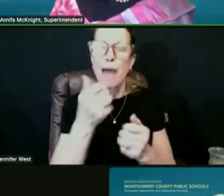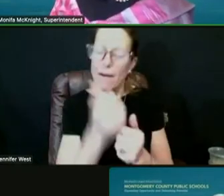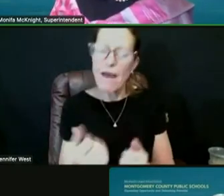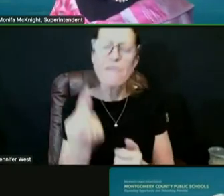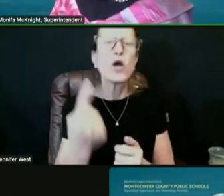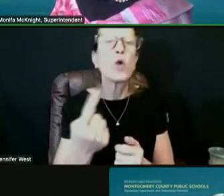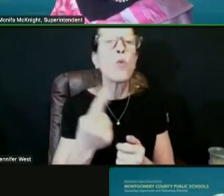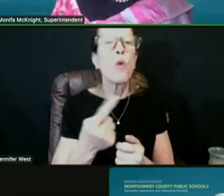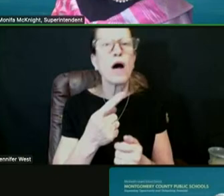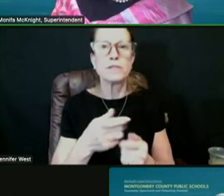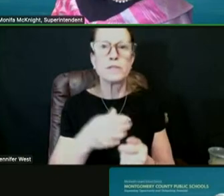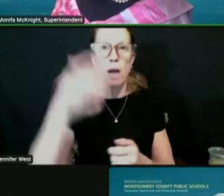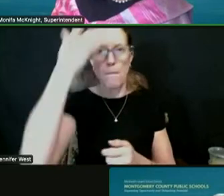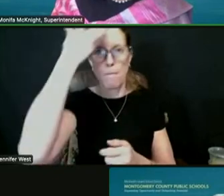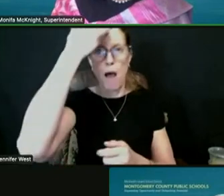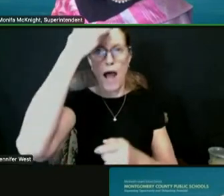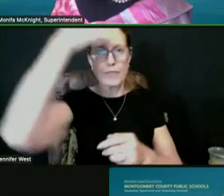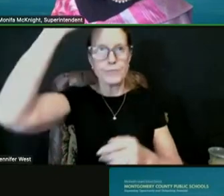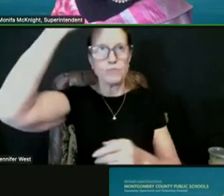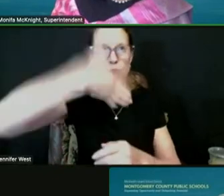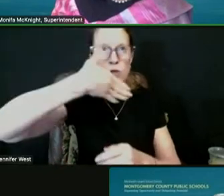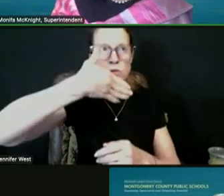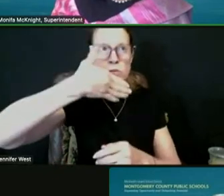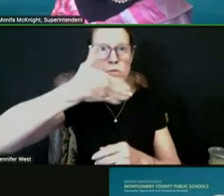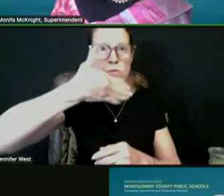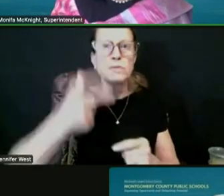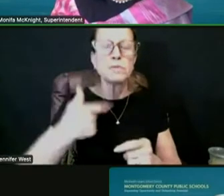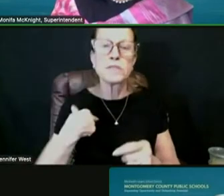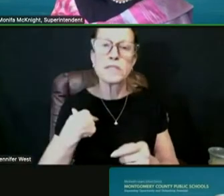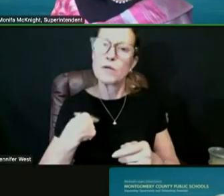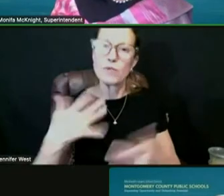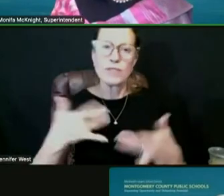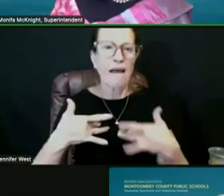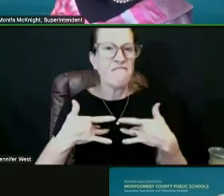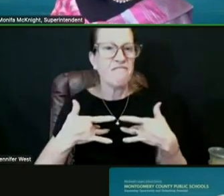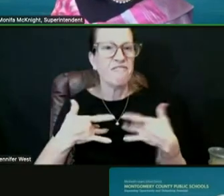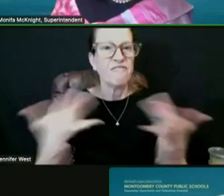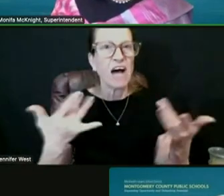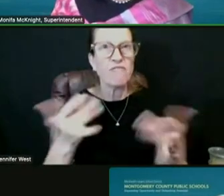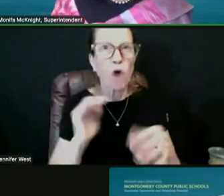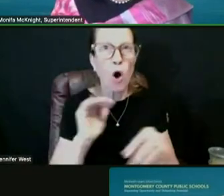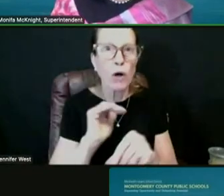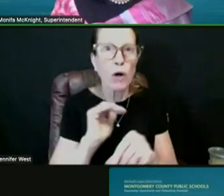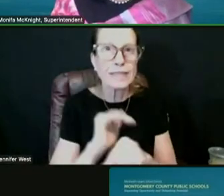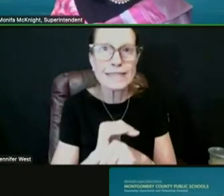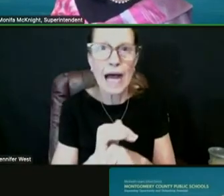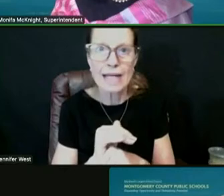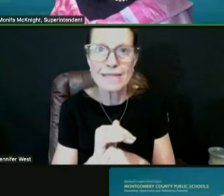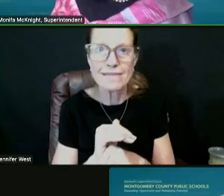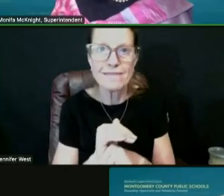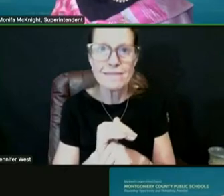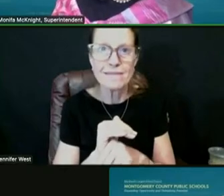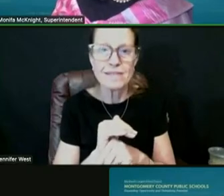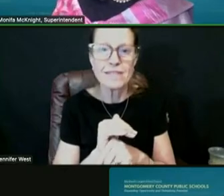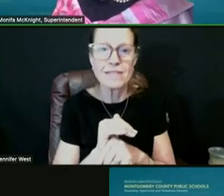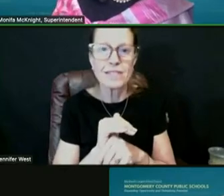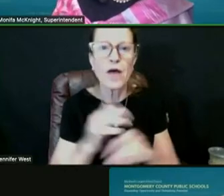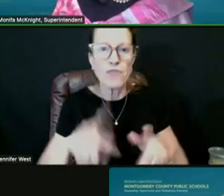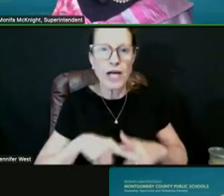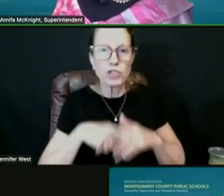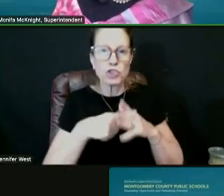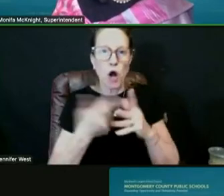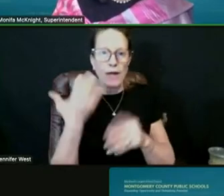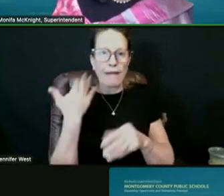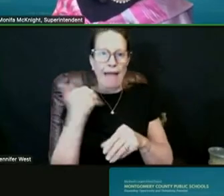mind. I know today has been, it was a very eventful night, I would say, that came into the morning. And before I get into